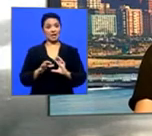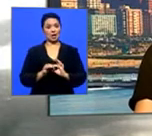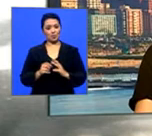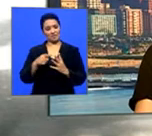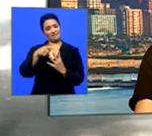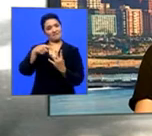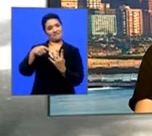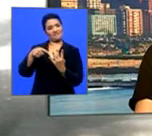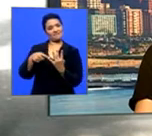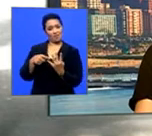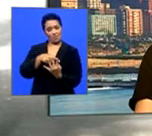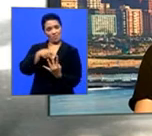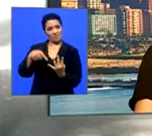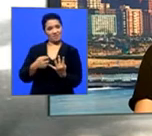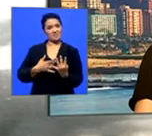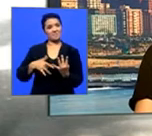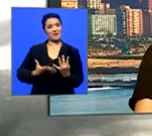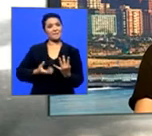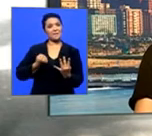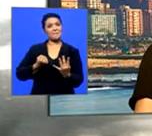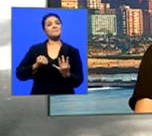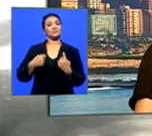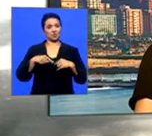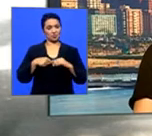Josiah, Marianne Creel and Ezekiel Sepeng, went to the